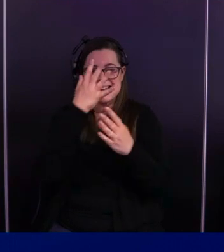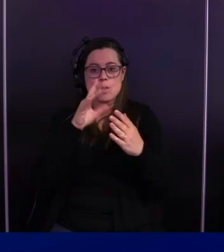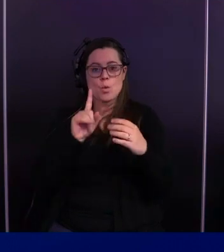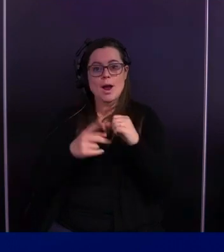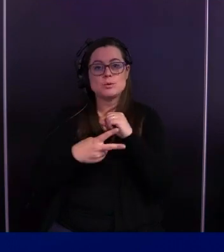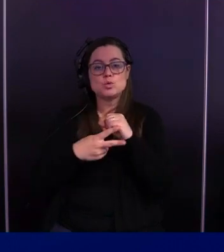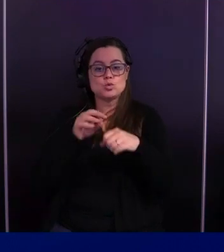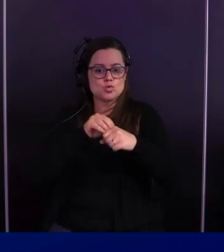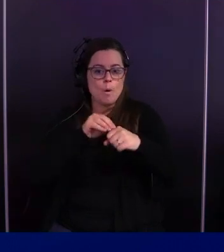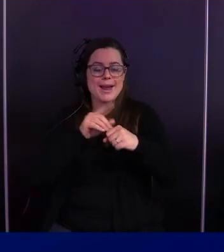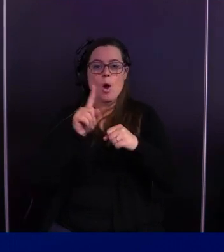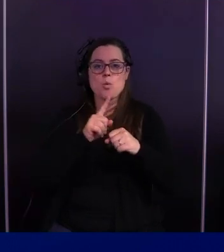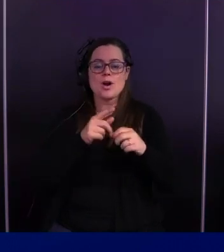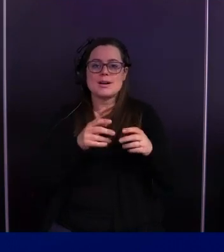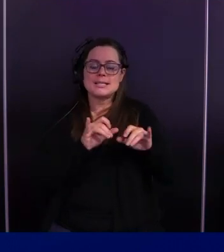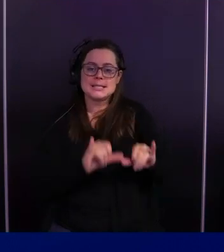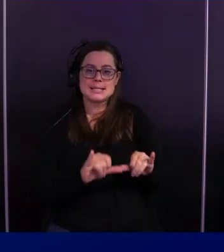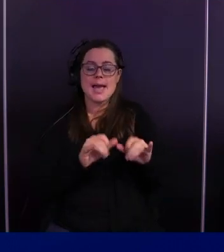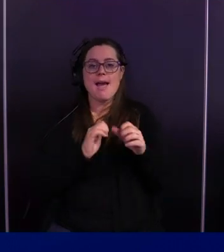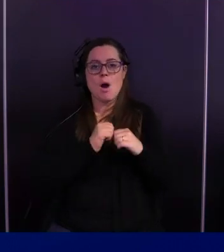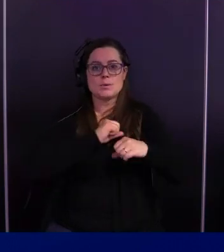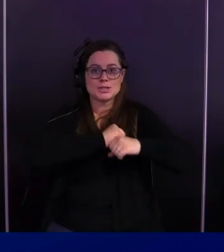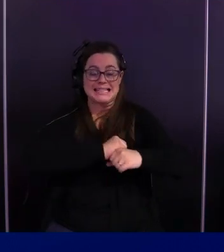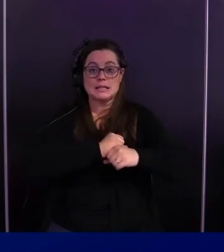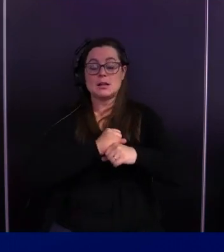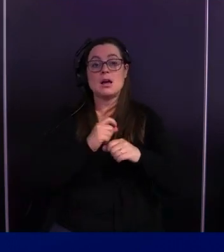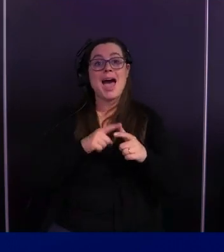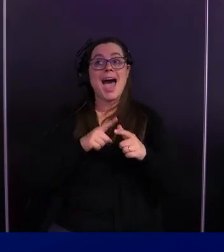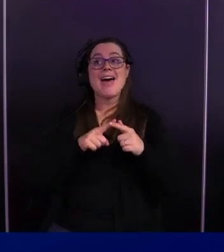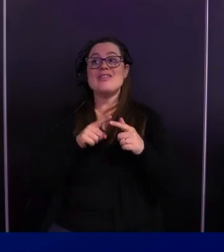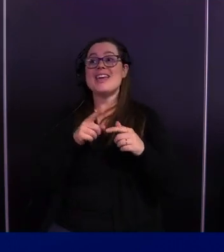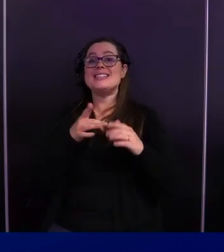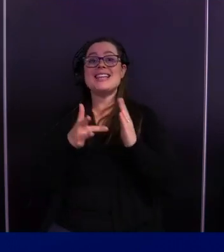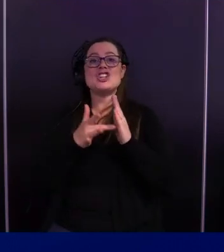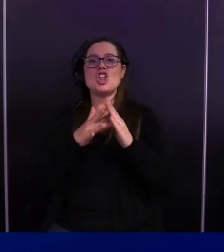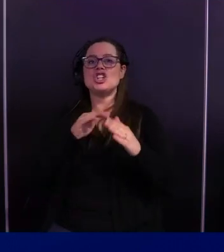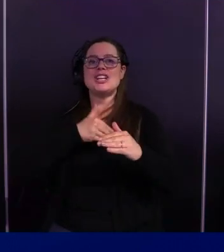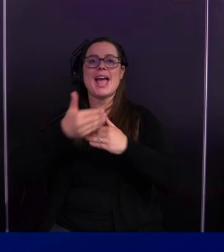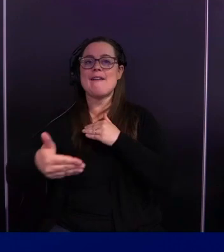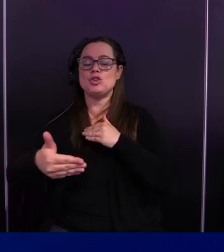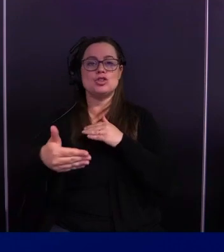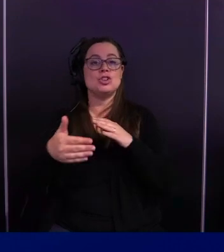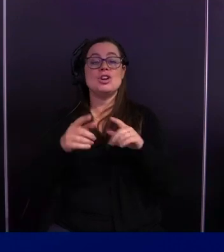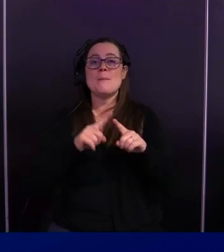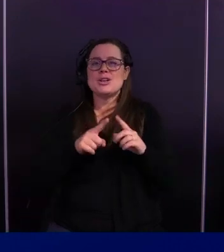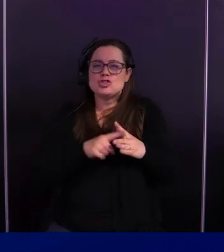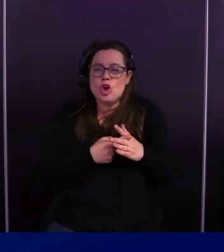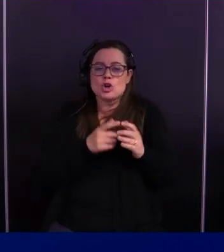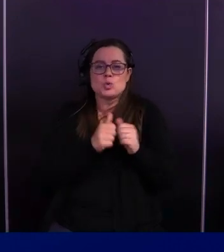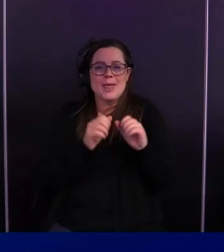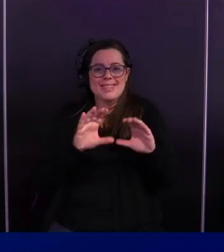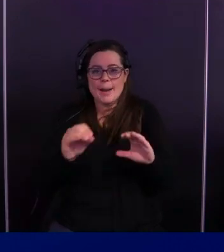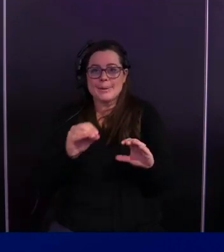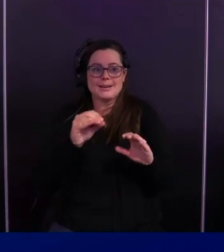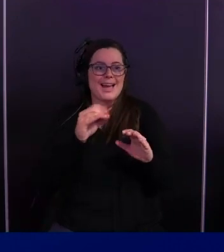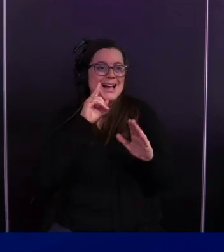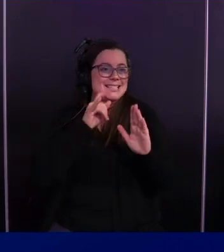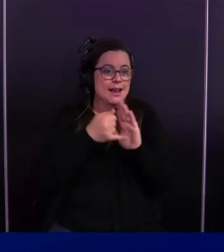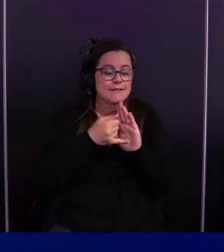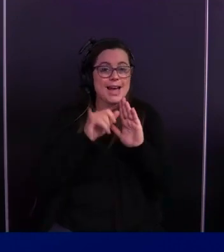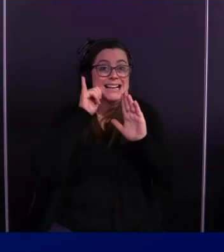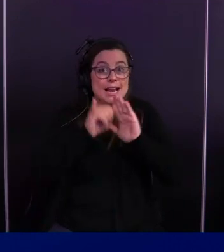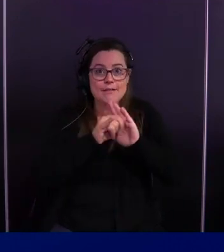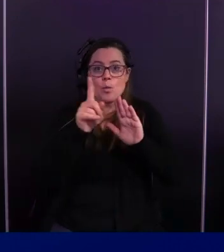at, and let the technology come after it. But it starts with them and them identifying it. Yeah. Yeah. Yep.